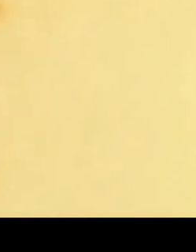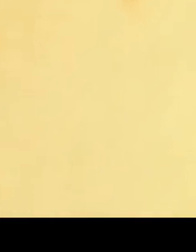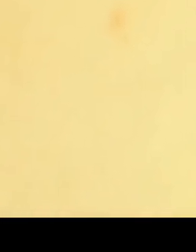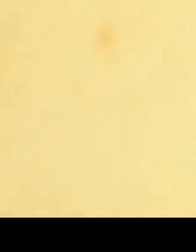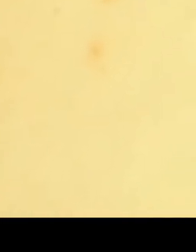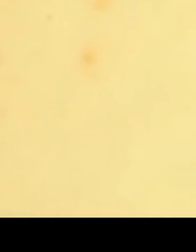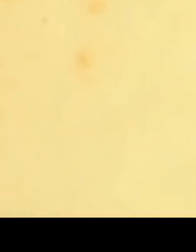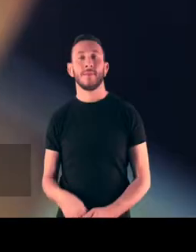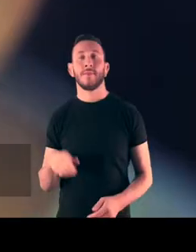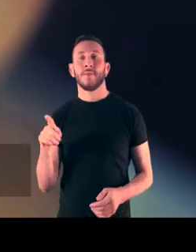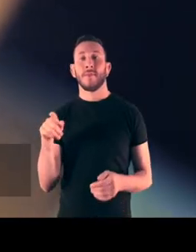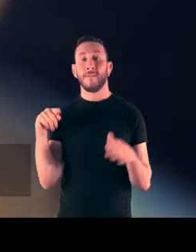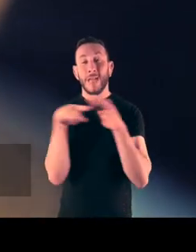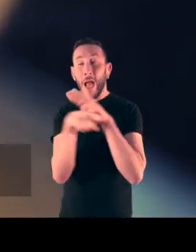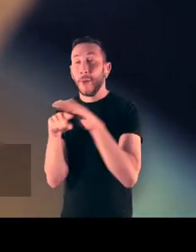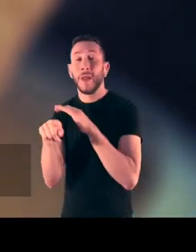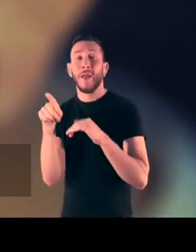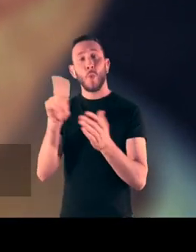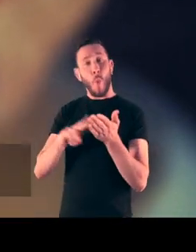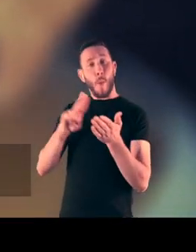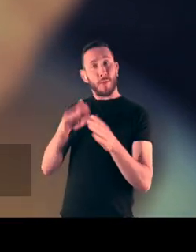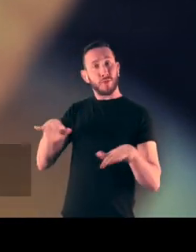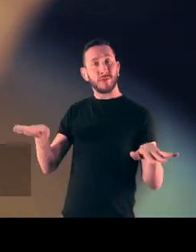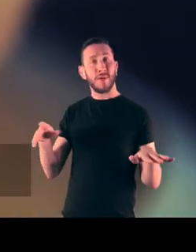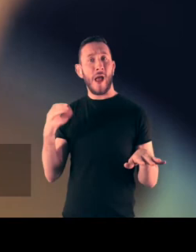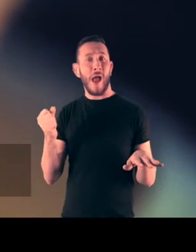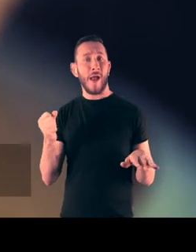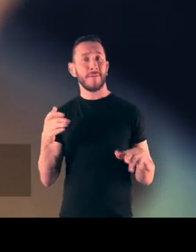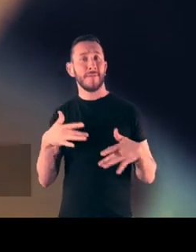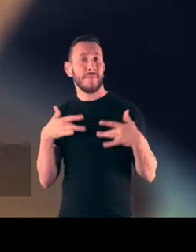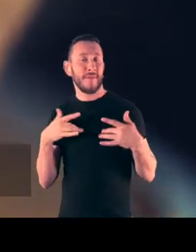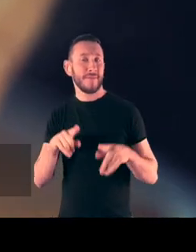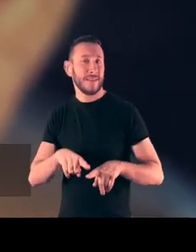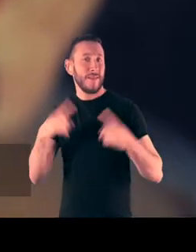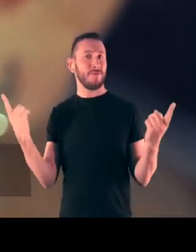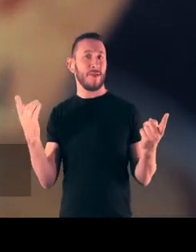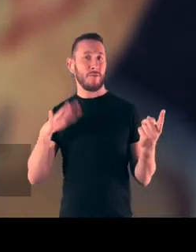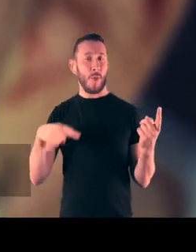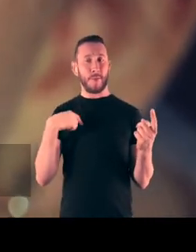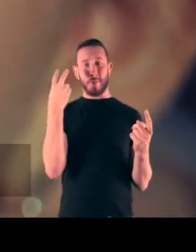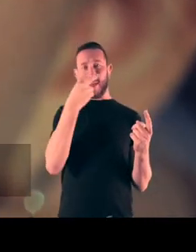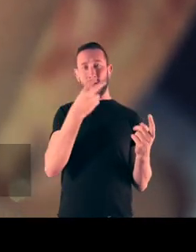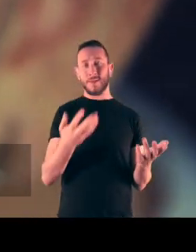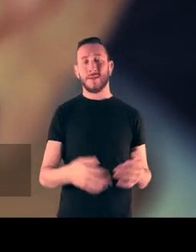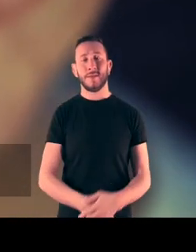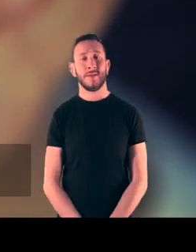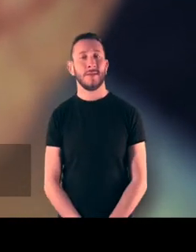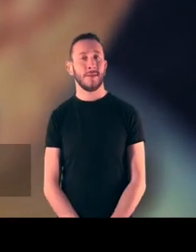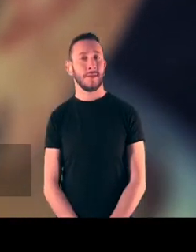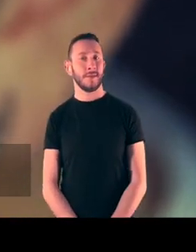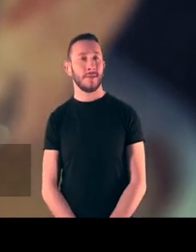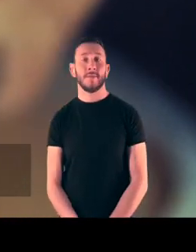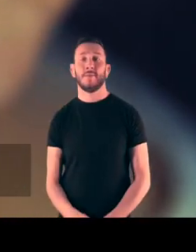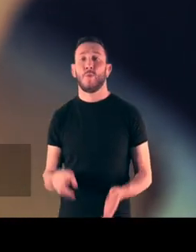September 1939. Normal sighted evacuees would have had a lot different feelings compared